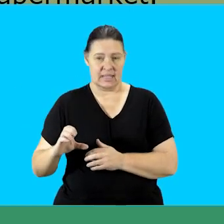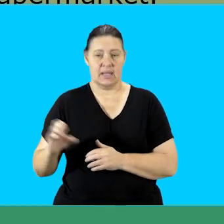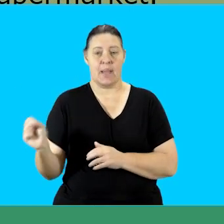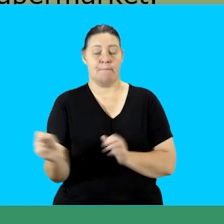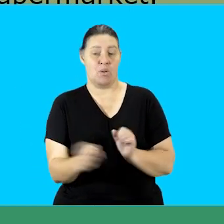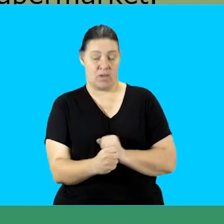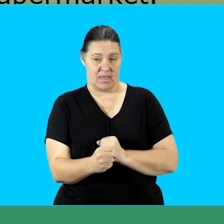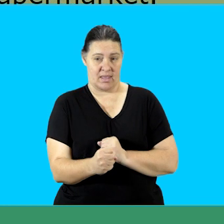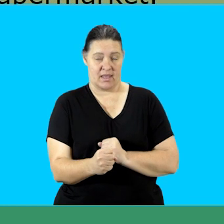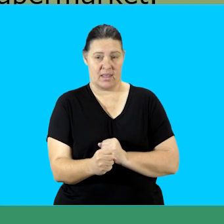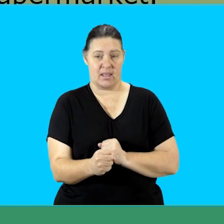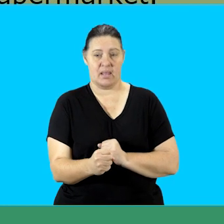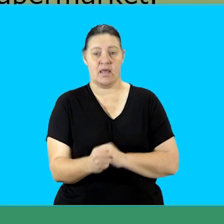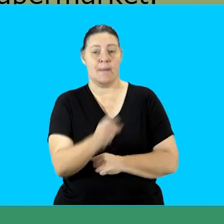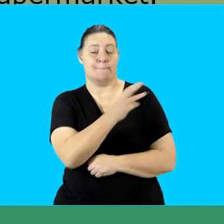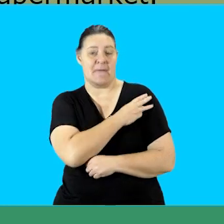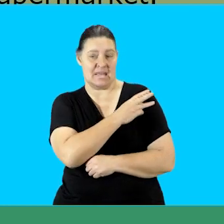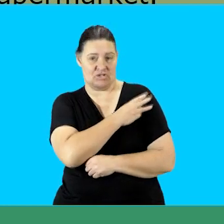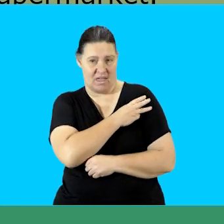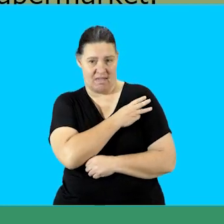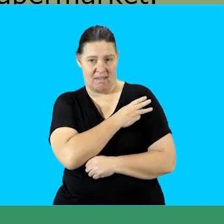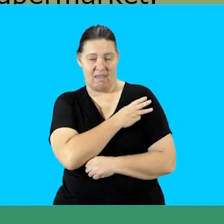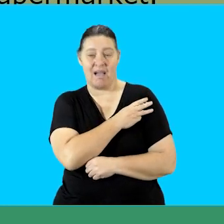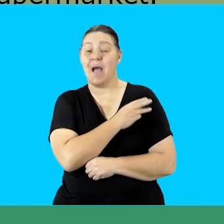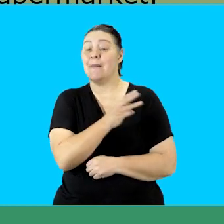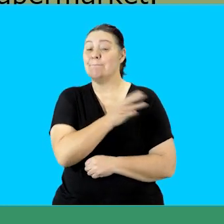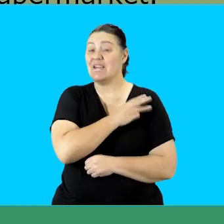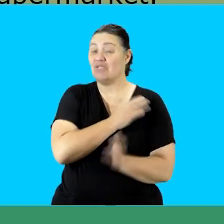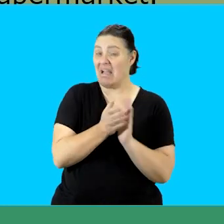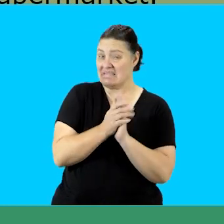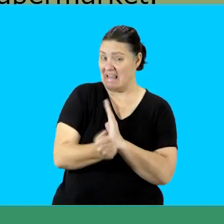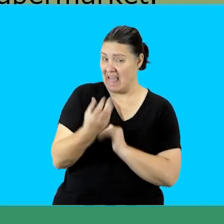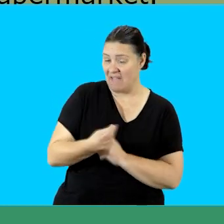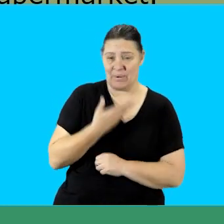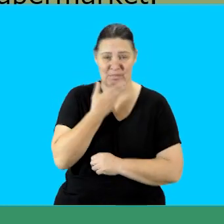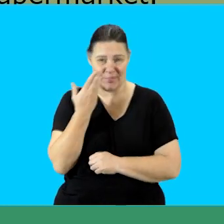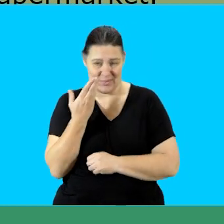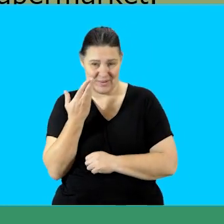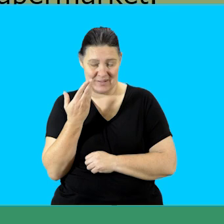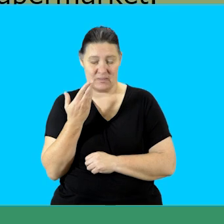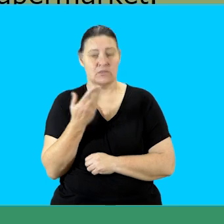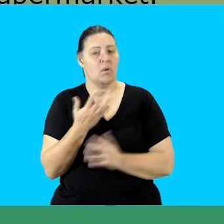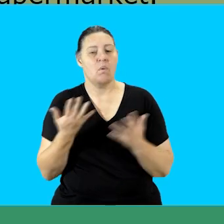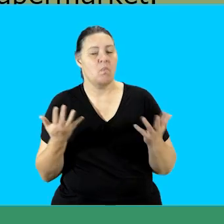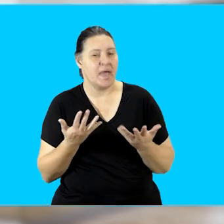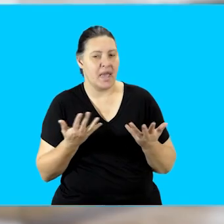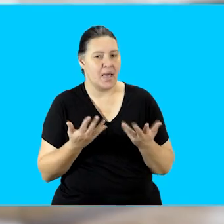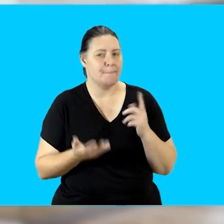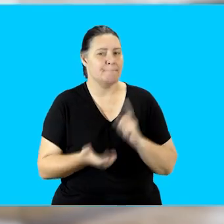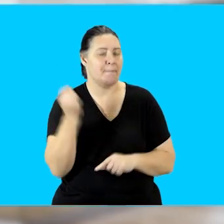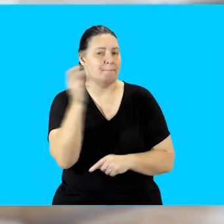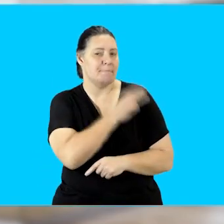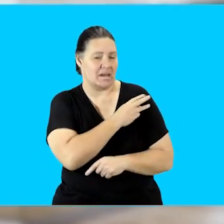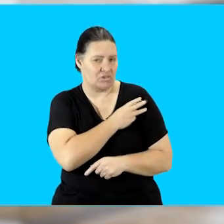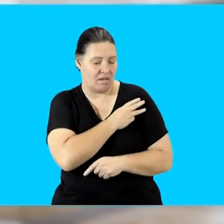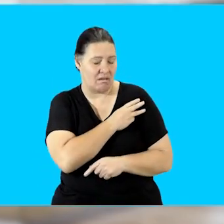employed a manager that lacks management skills. So where do we find the